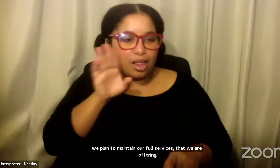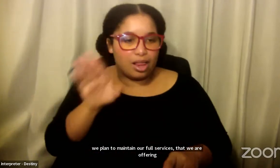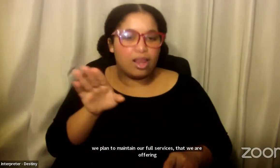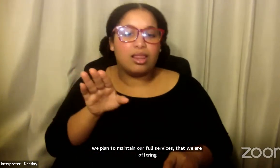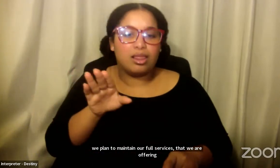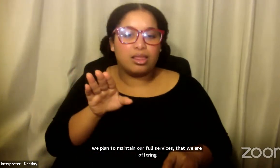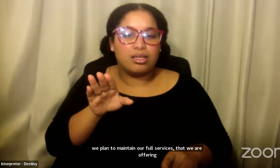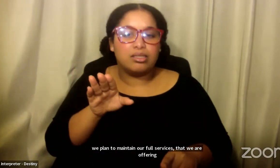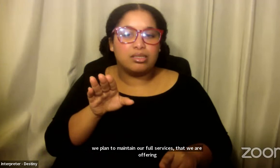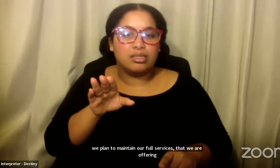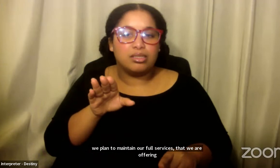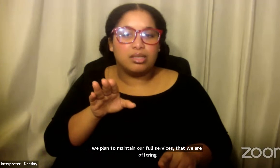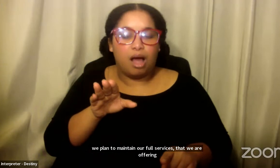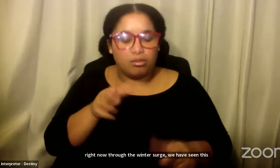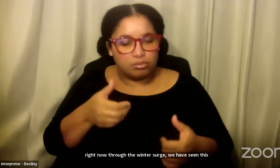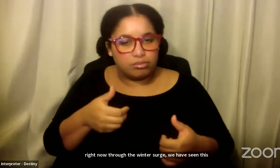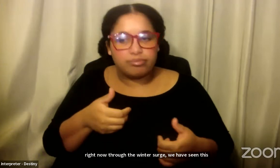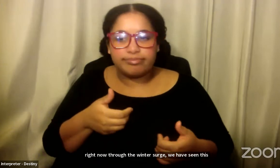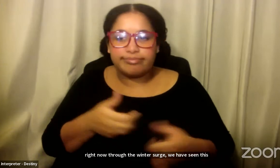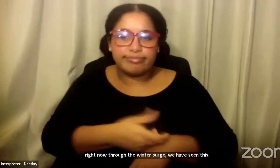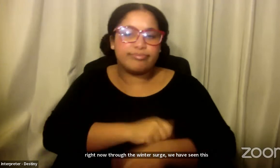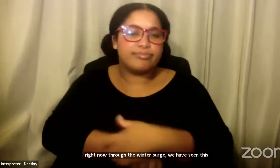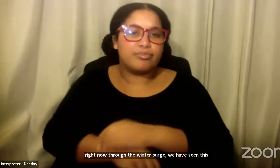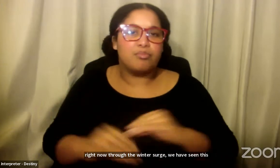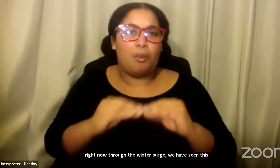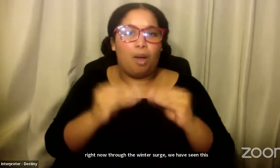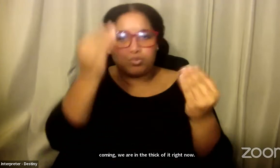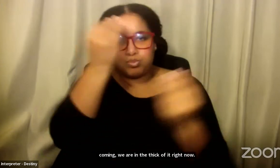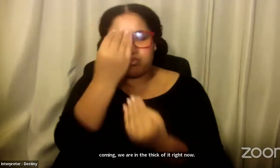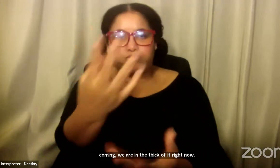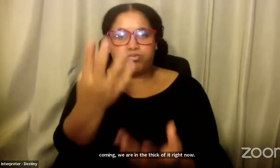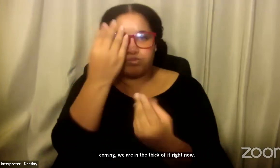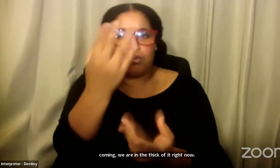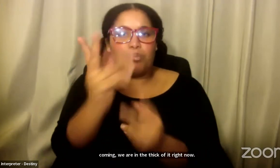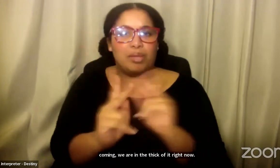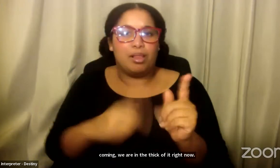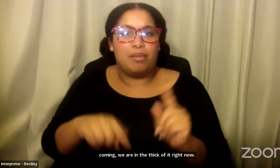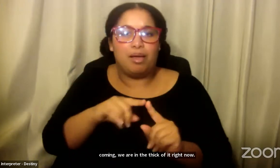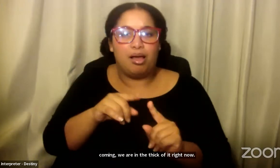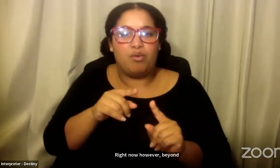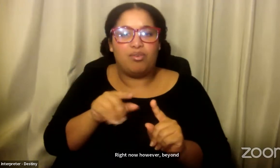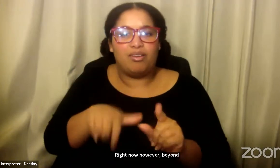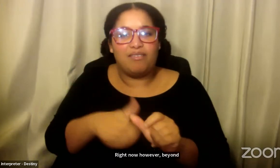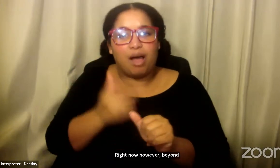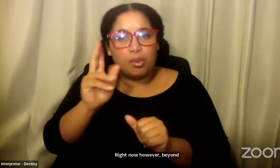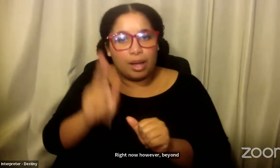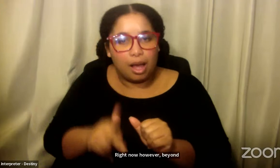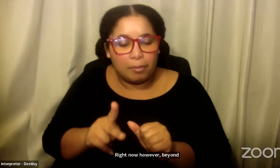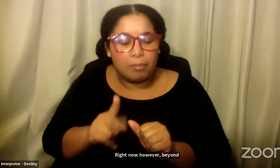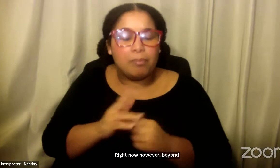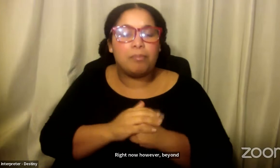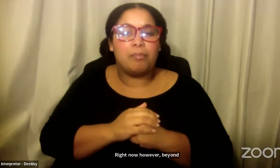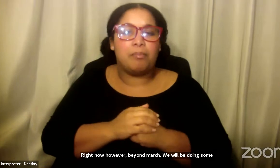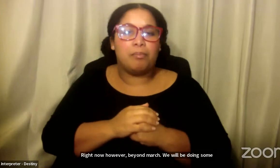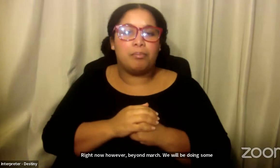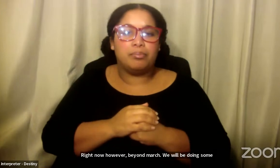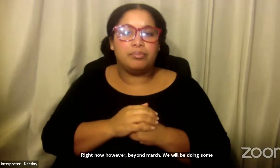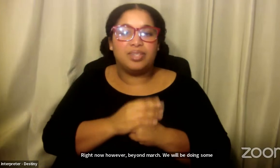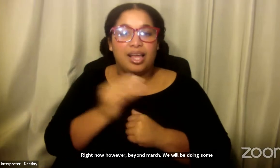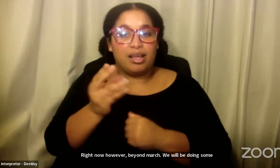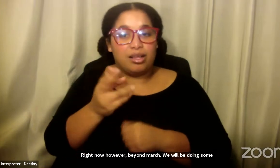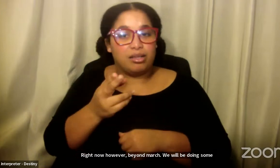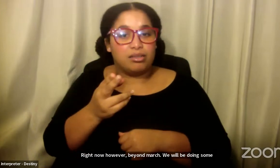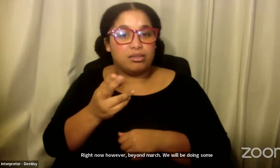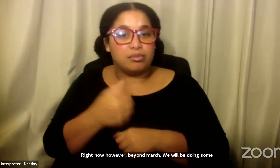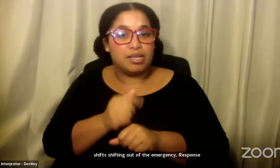up our information around the importance of, following up. And of course,